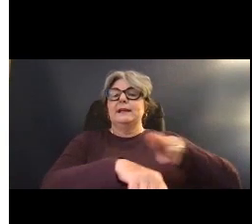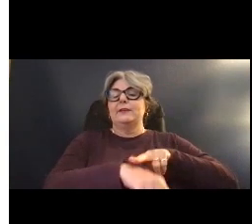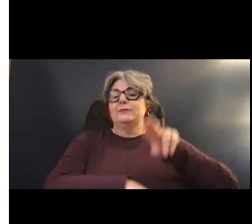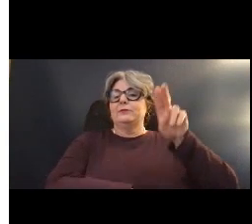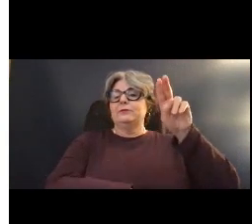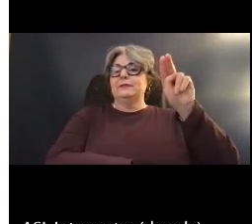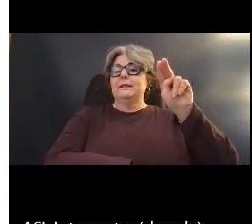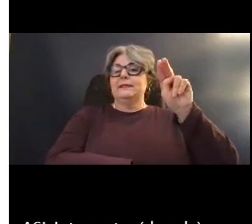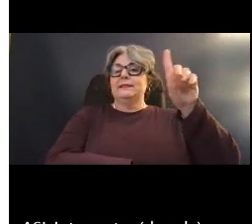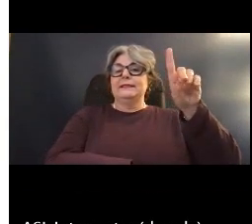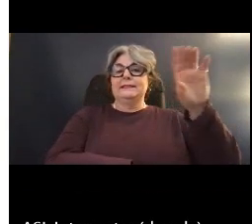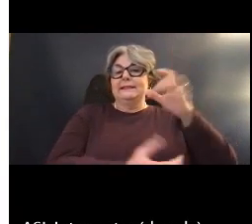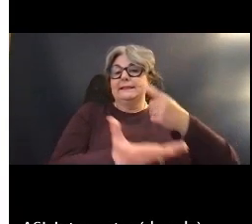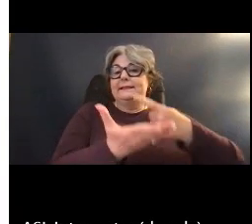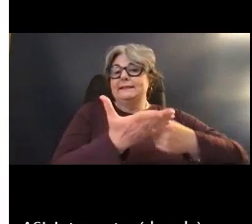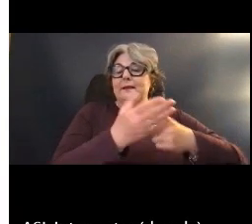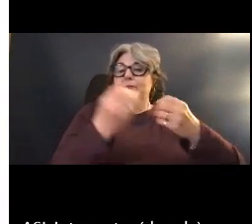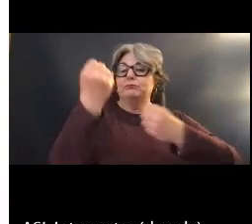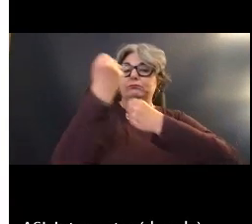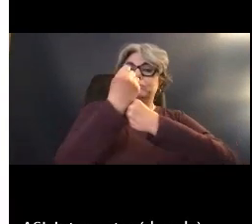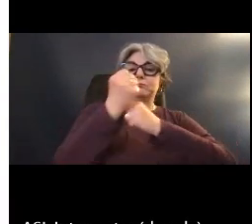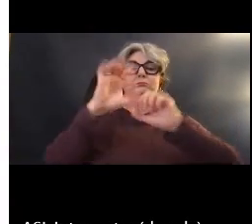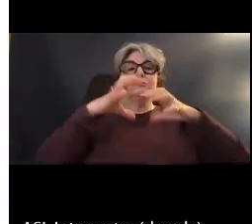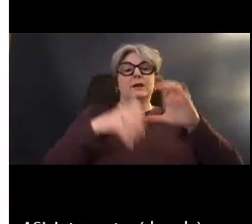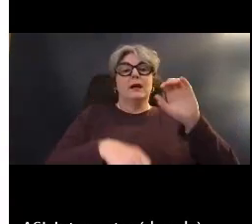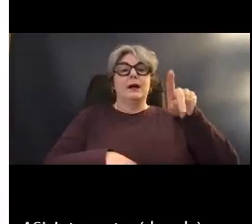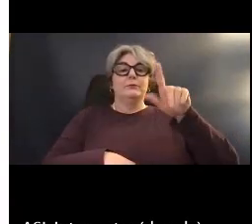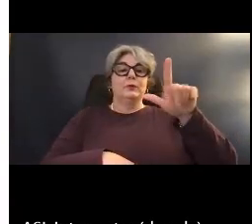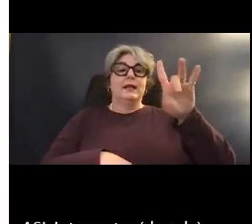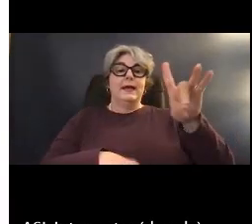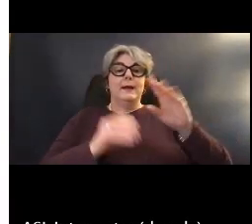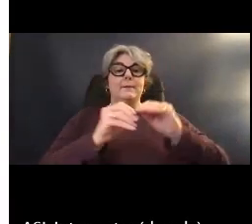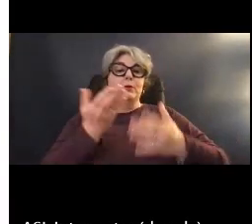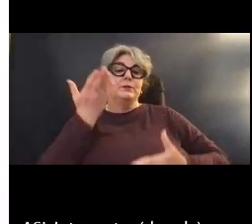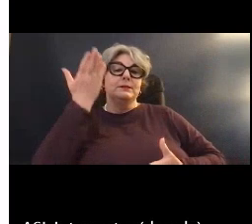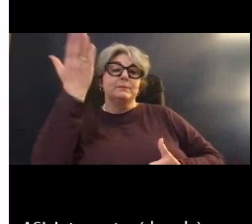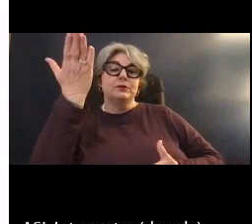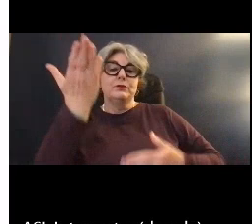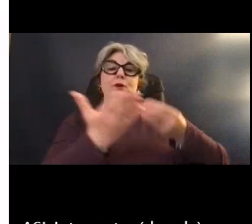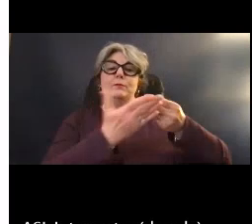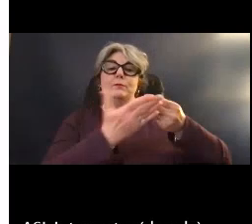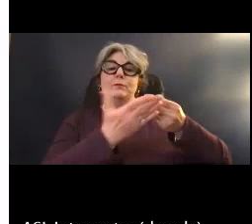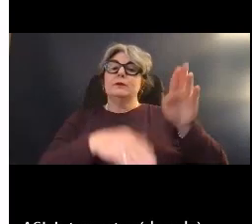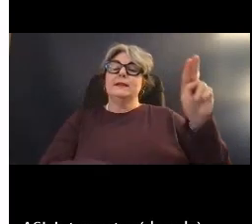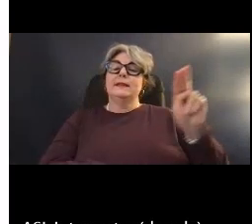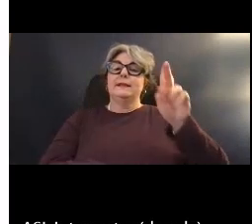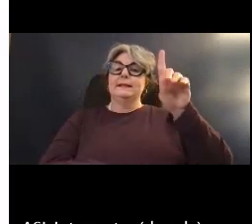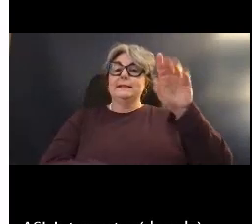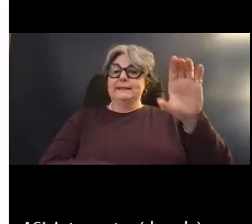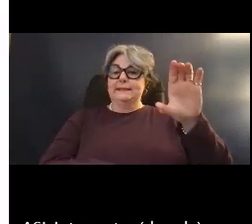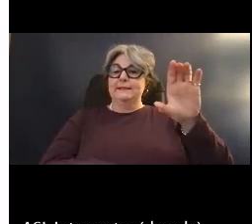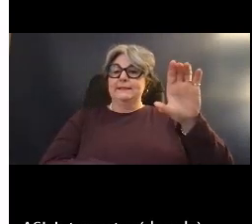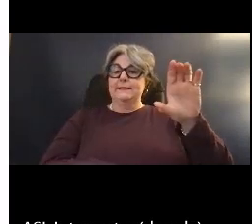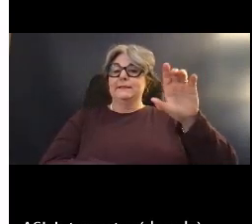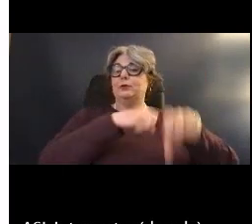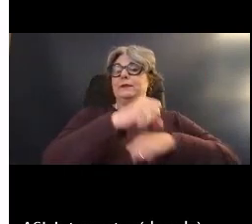discussions, and further supports commitments by parties at COP28 to encourage submission of economy-wide NDCs in